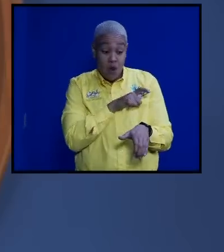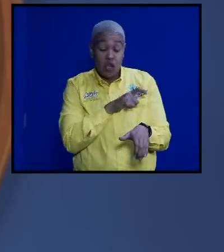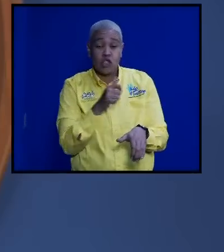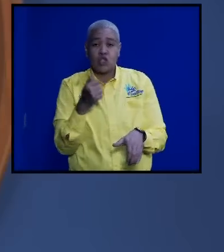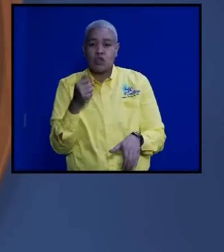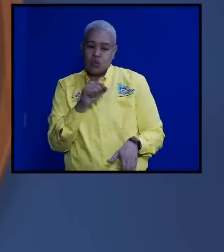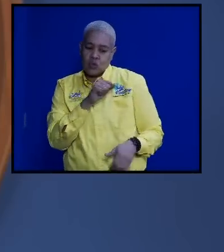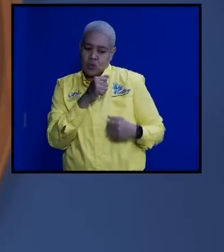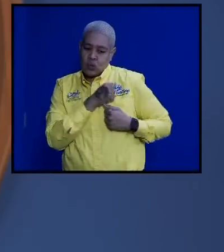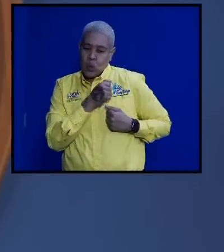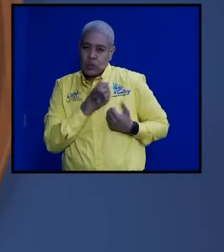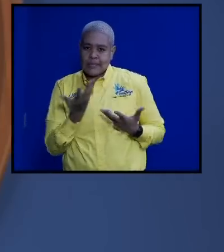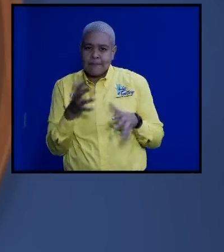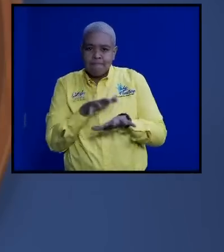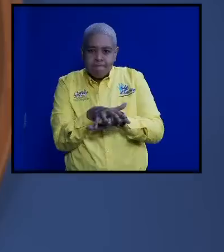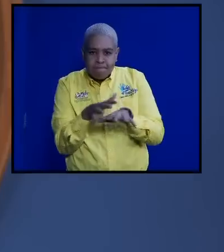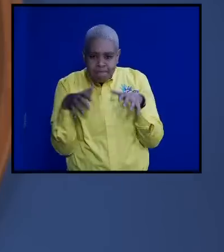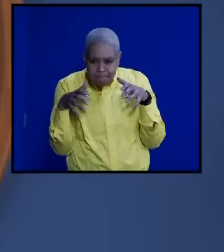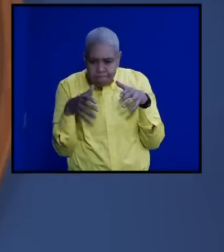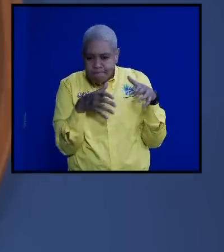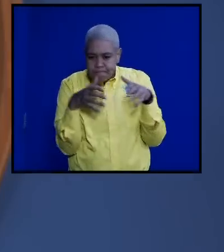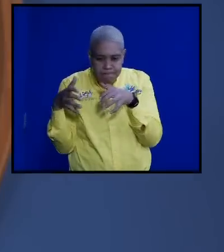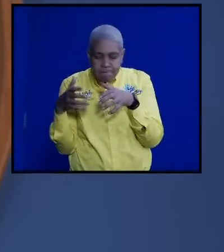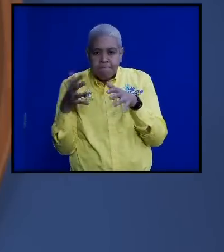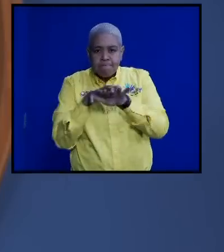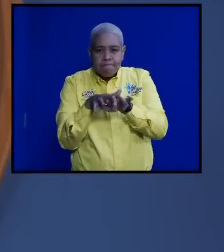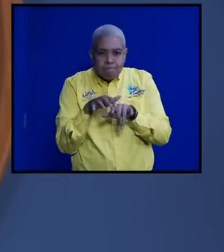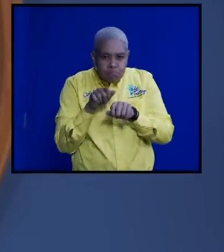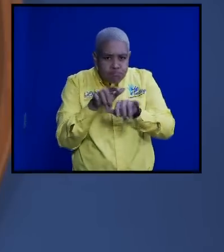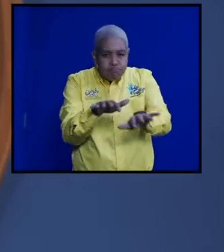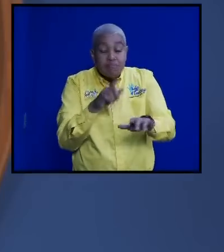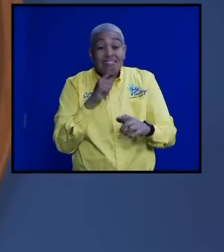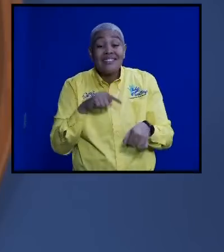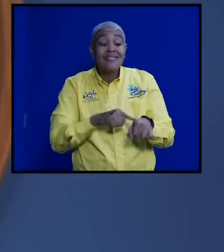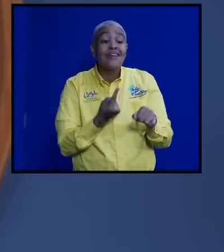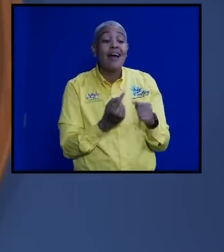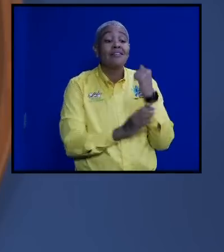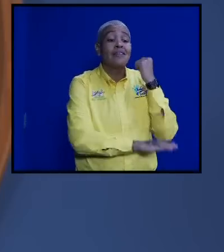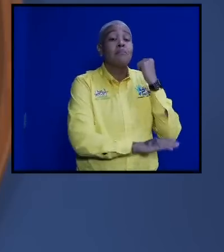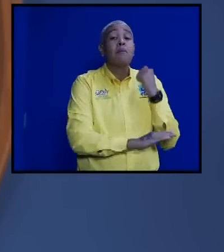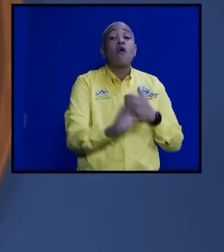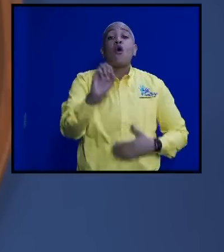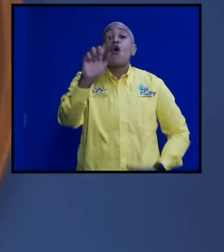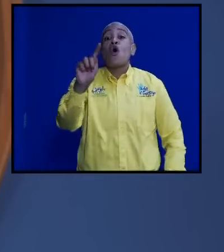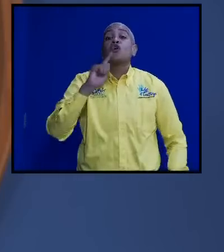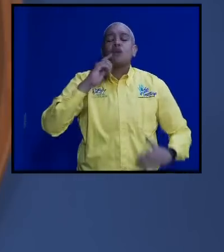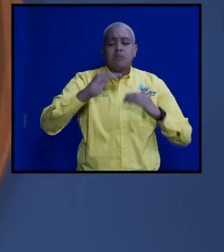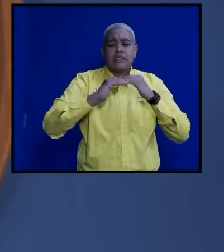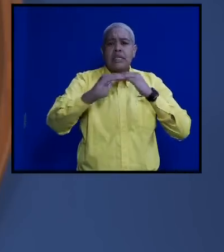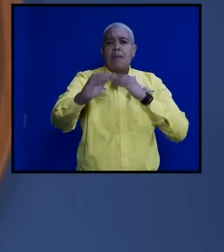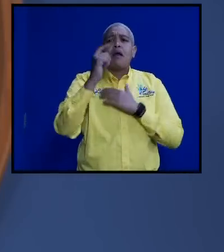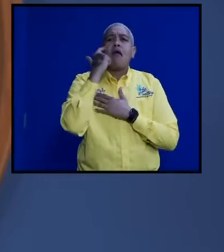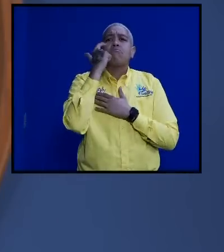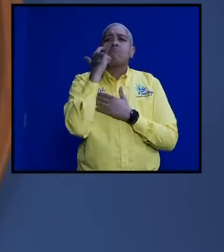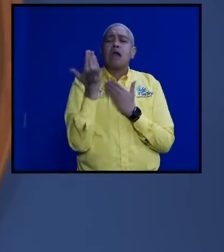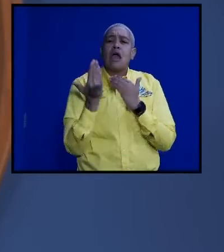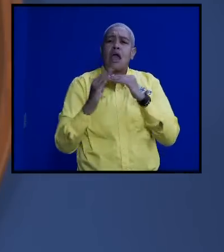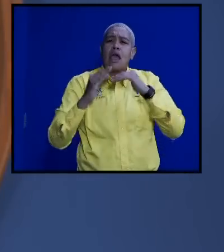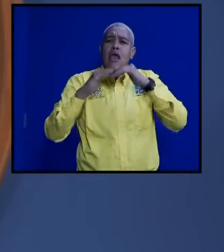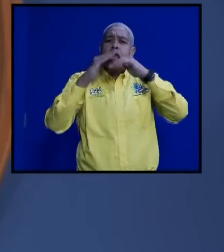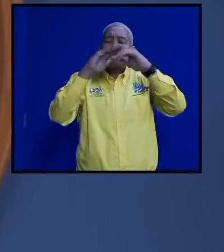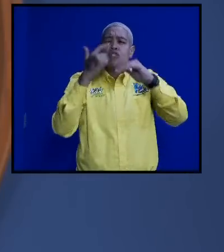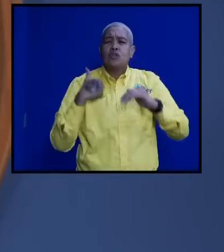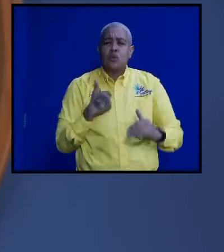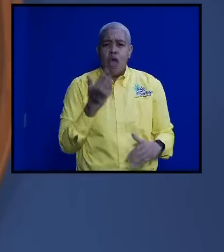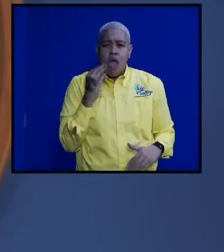the police, was launched in September, which by October started to stabilize the increase we were experiencing. With